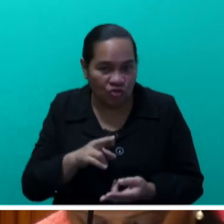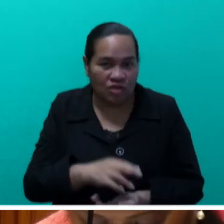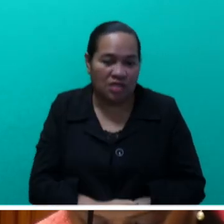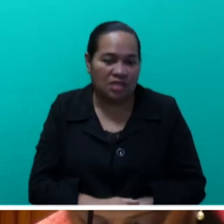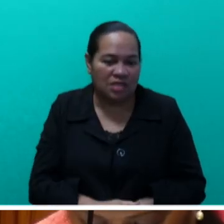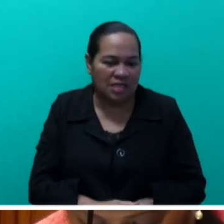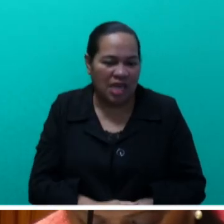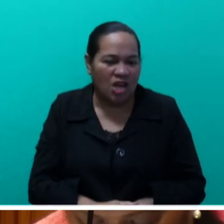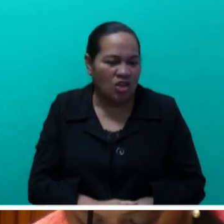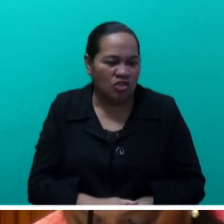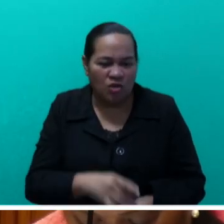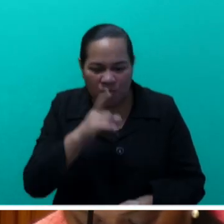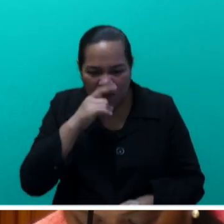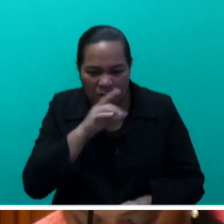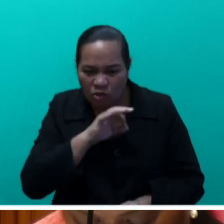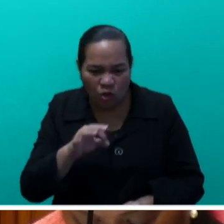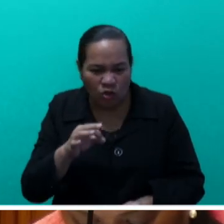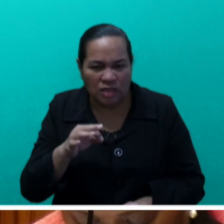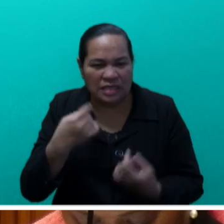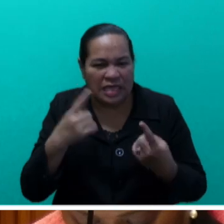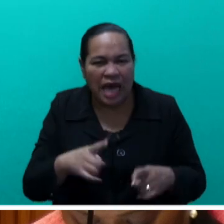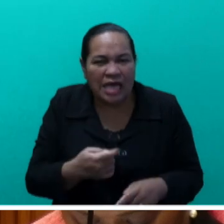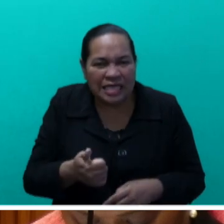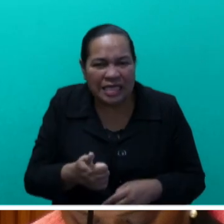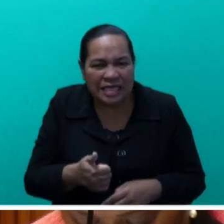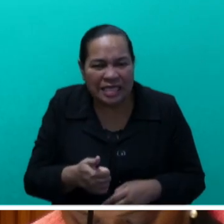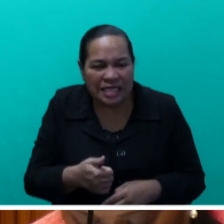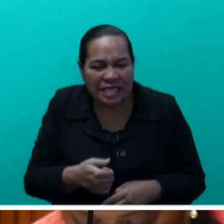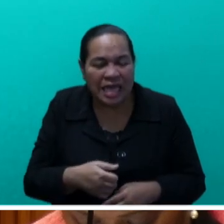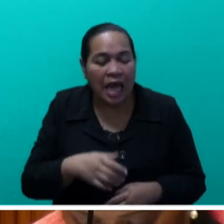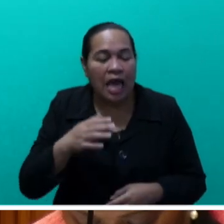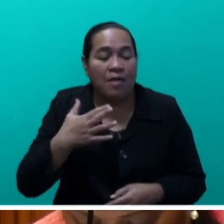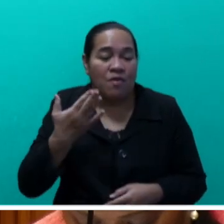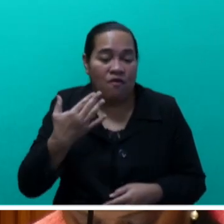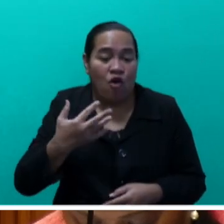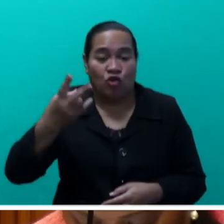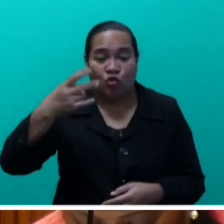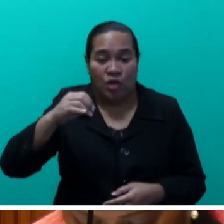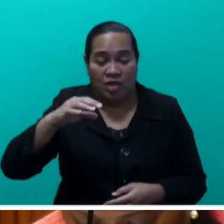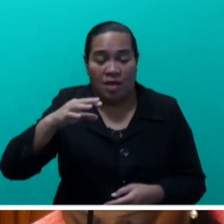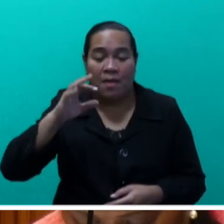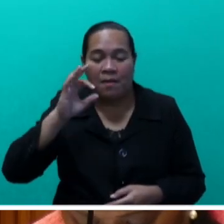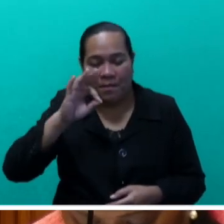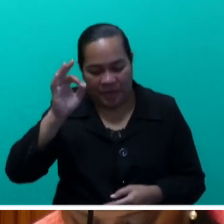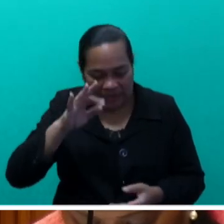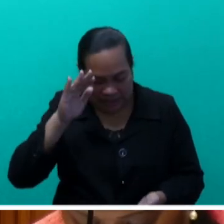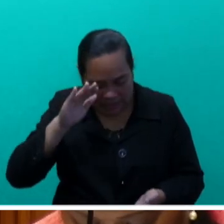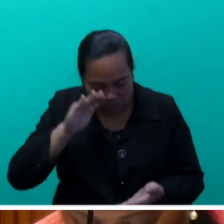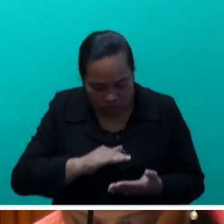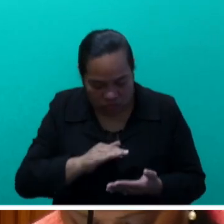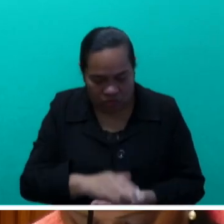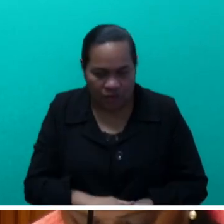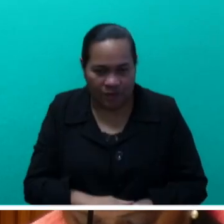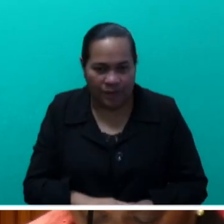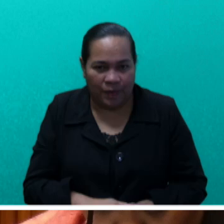premature deaths from NCDs, including diabetes, by 30% by 2030. The survey results will provide further